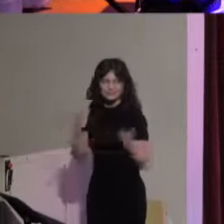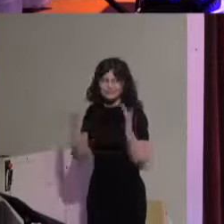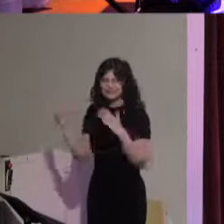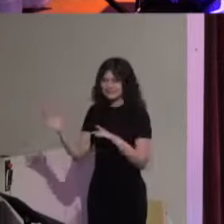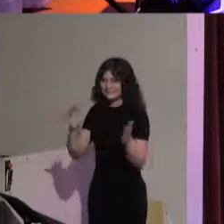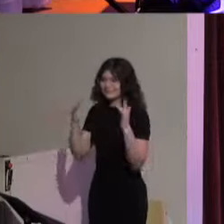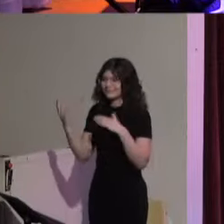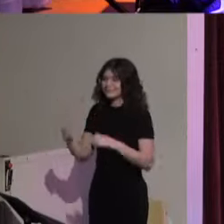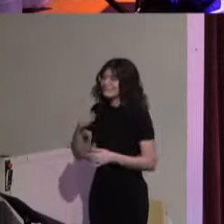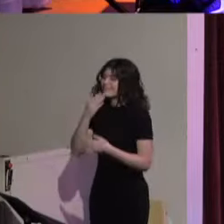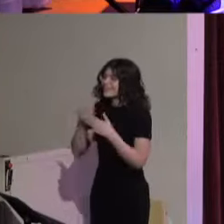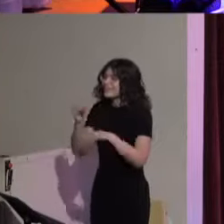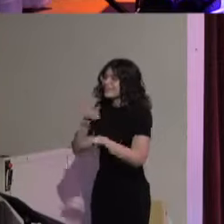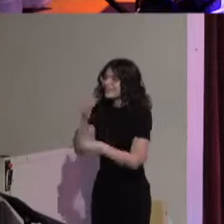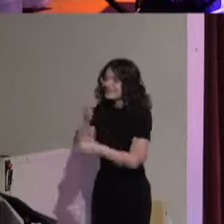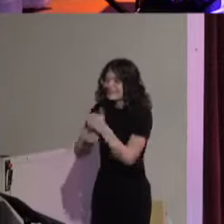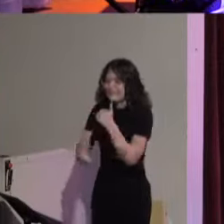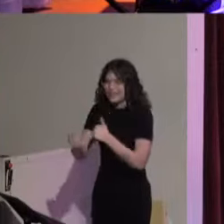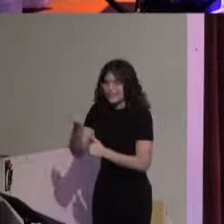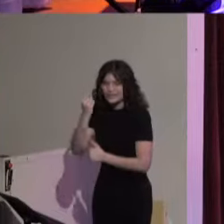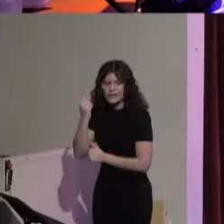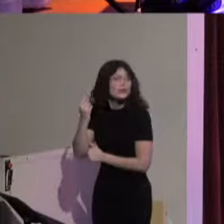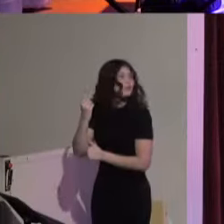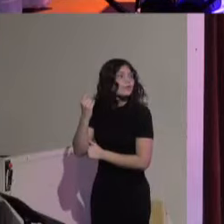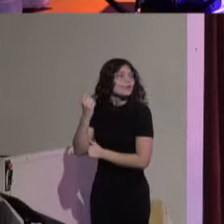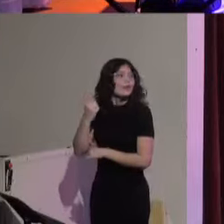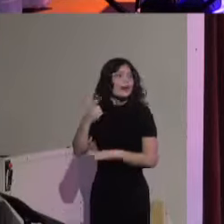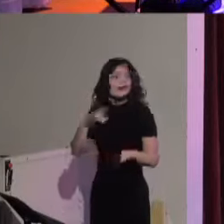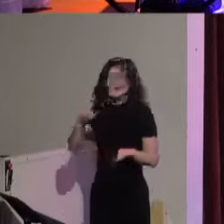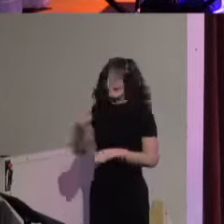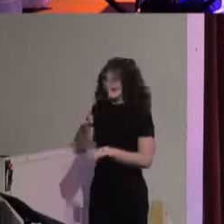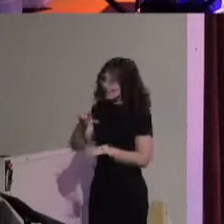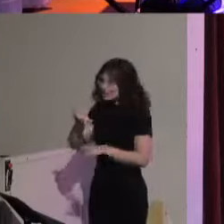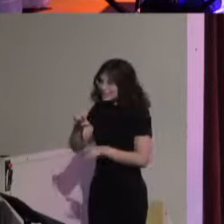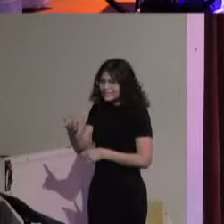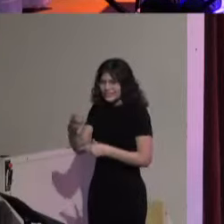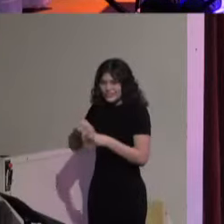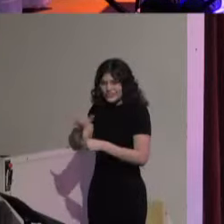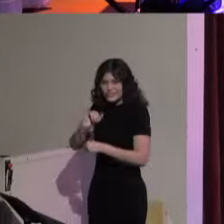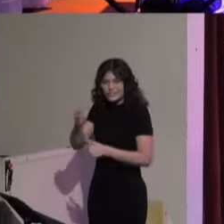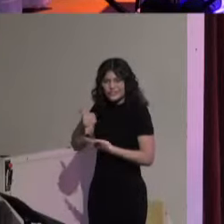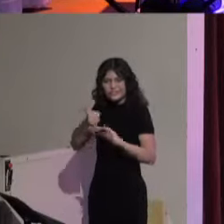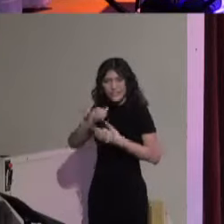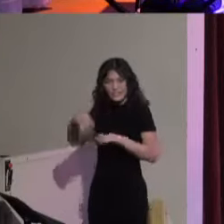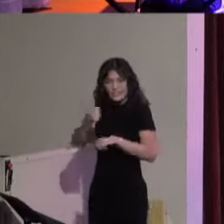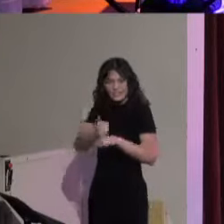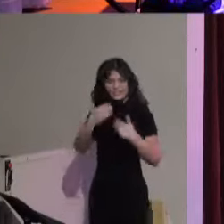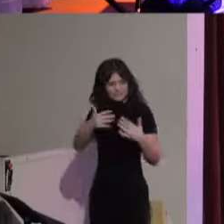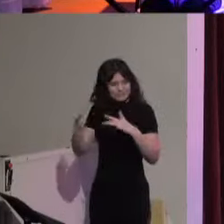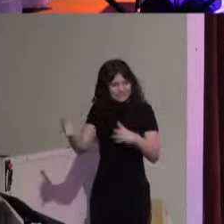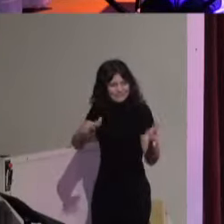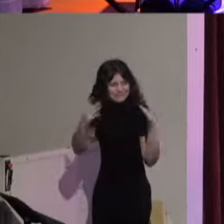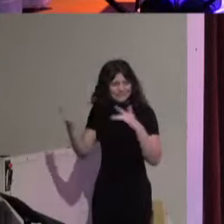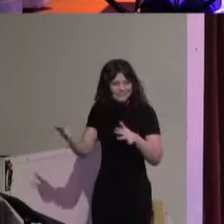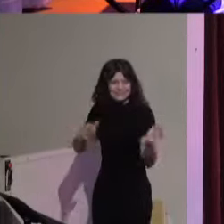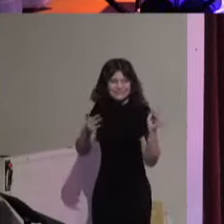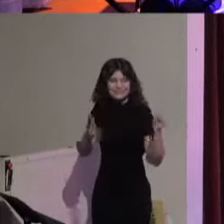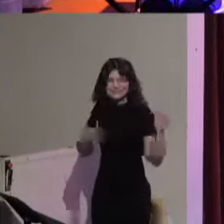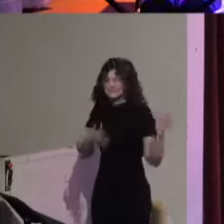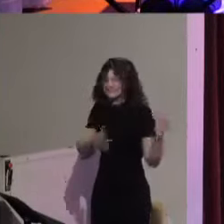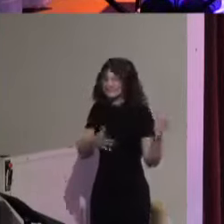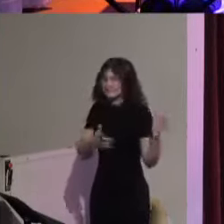Good evening, everyone. I'm like, Julie needs to have a part in this. She's put all of this together. Let's give her a round of applause. Miss Julie